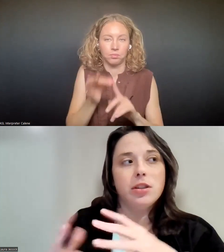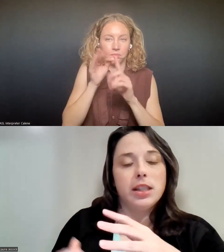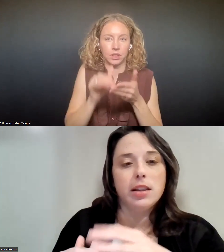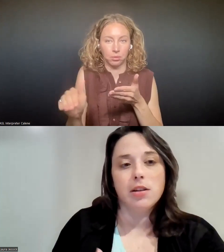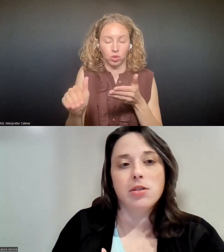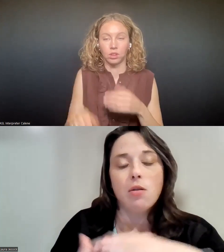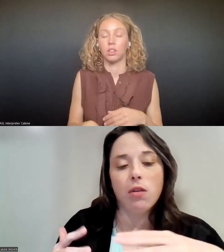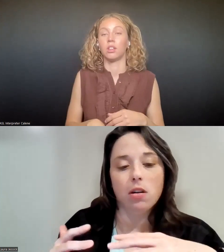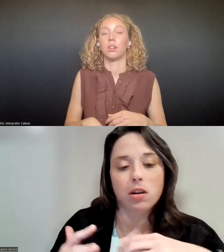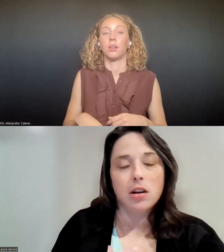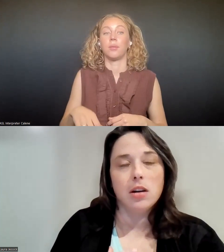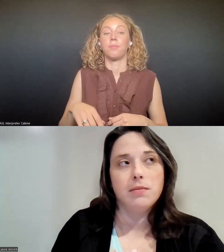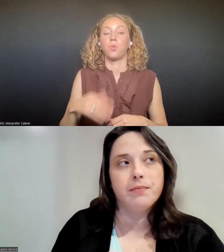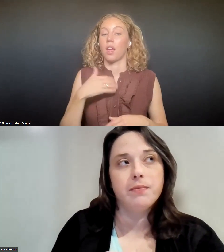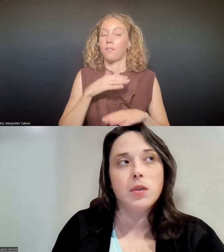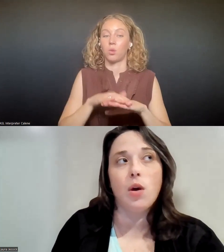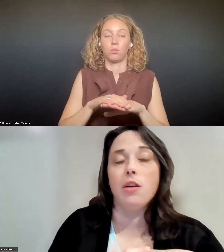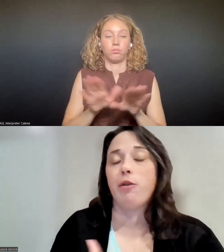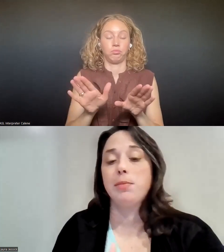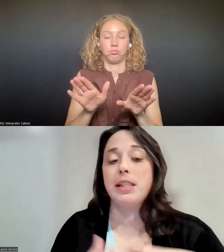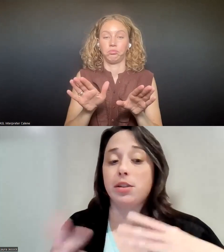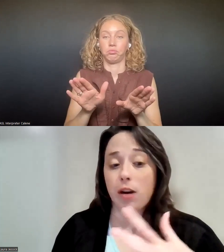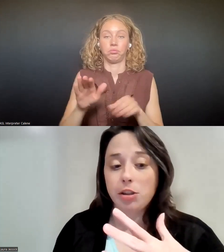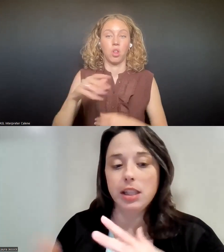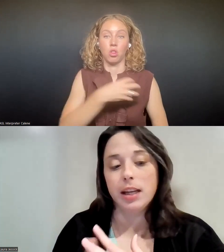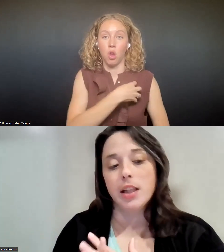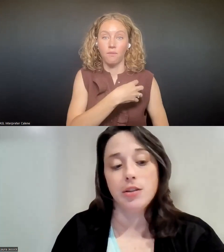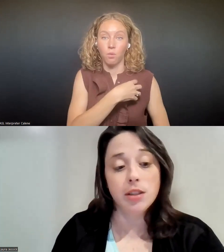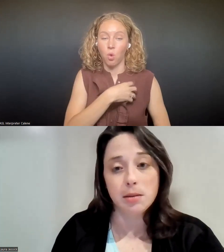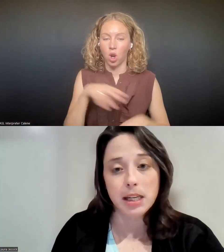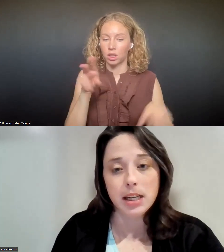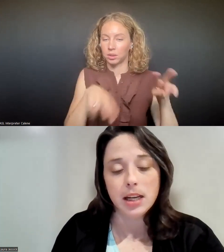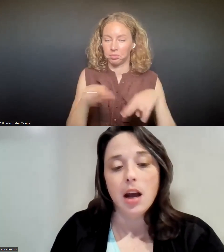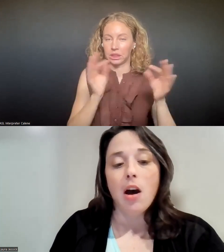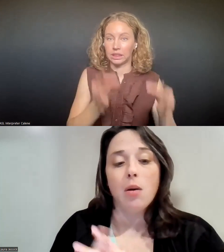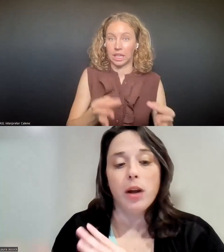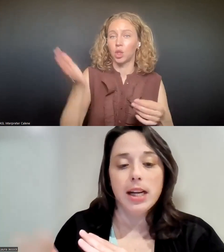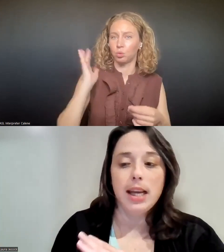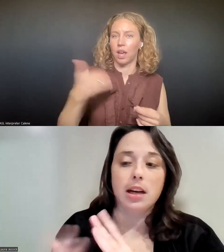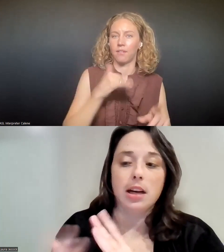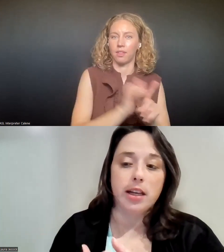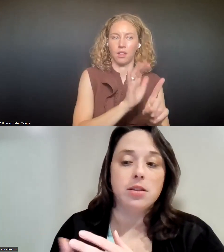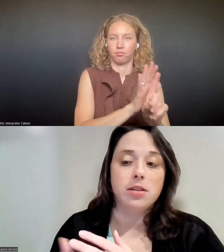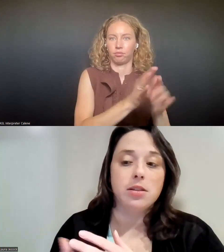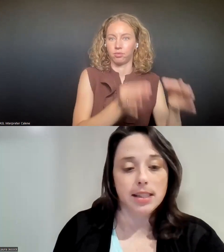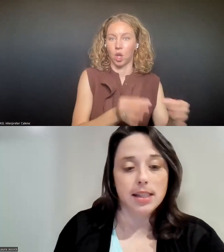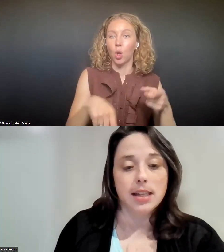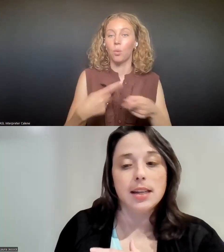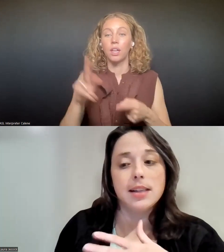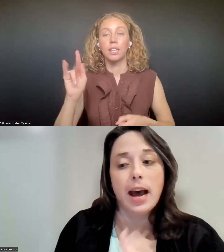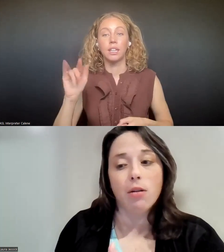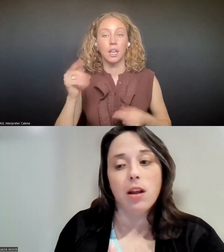So essentially, there is no longer law enforcement discretion like there used to be on when a kit is or